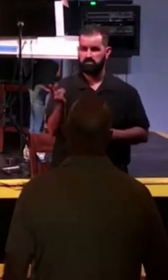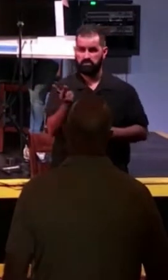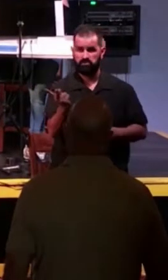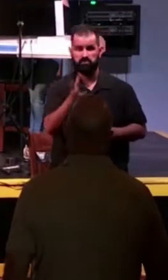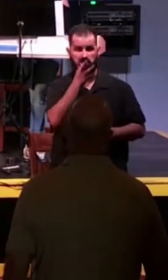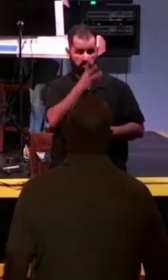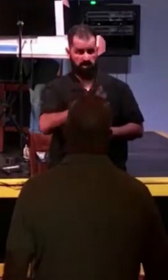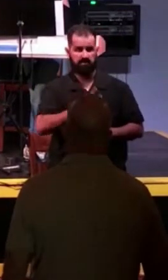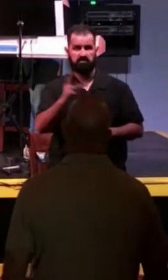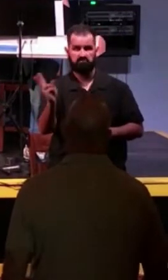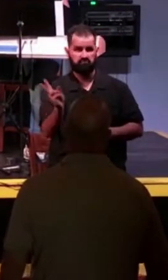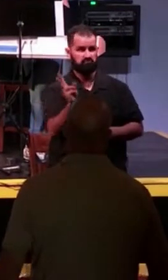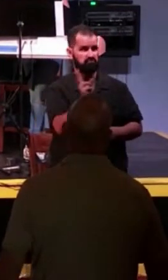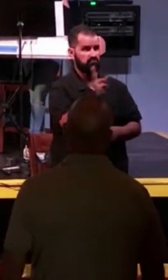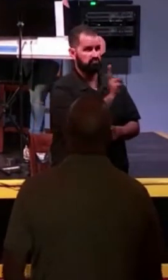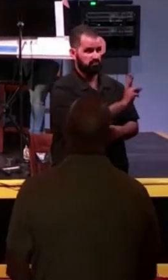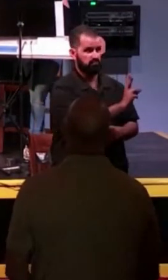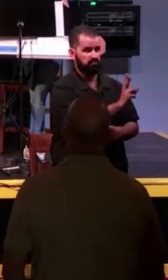up